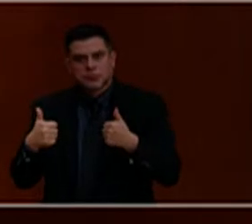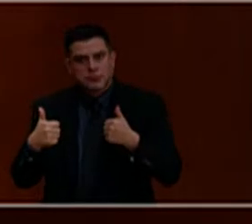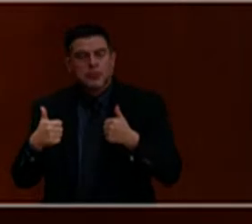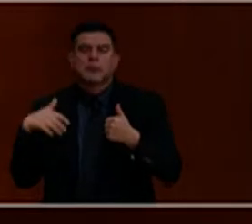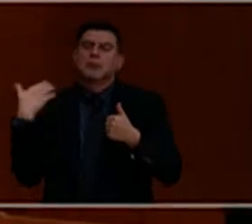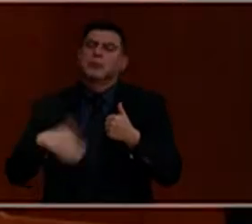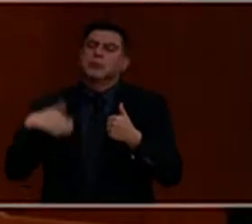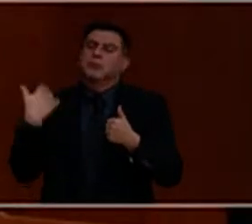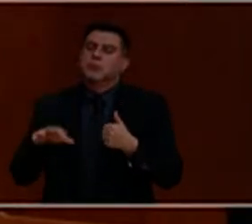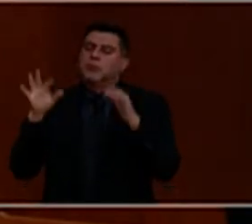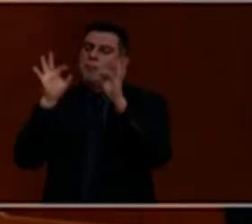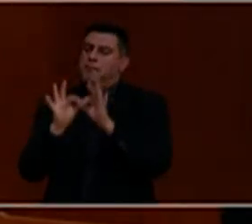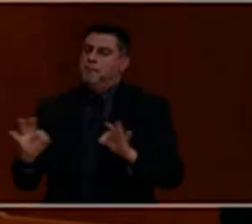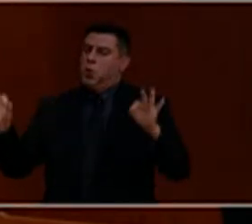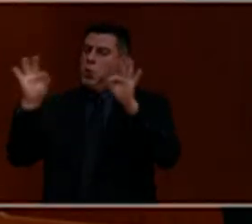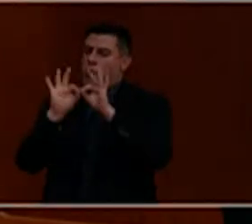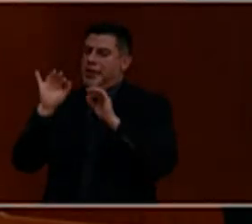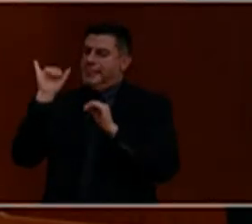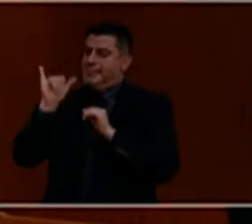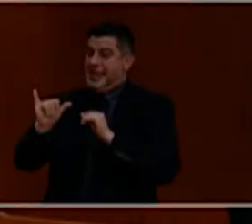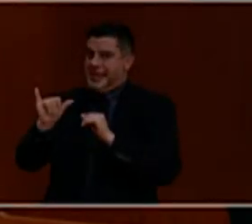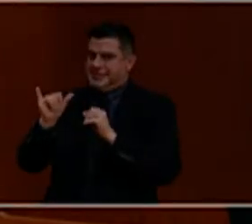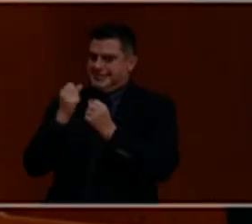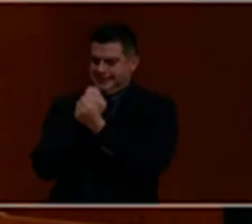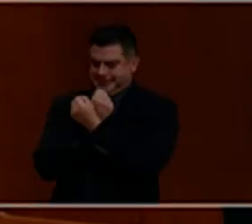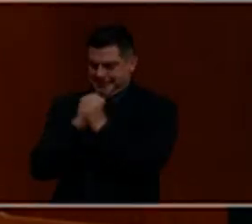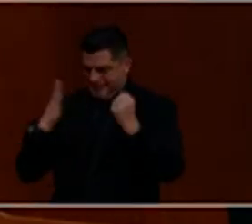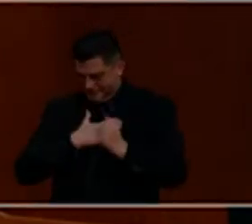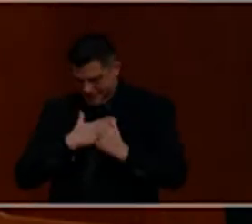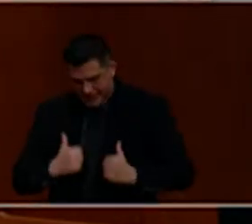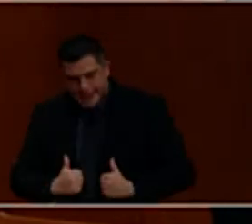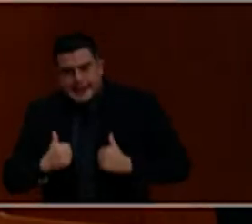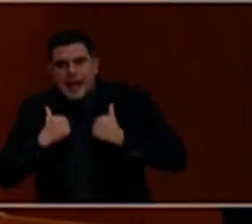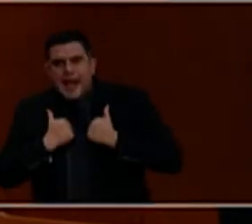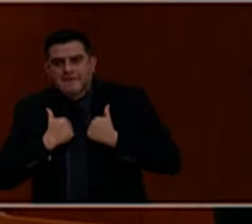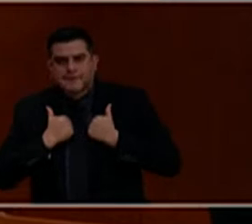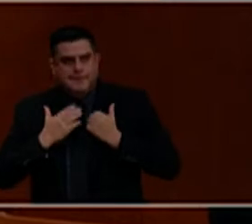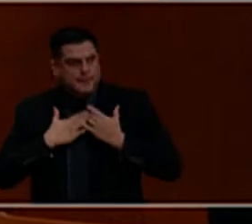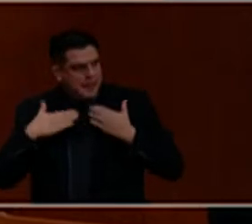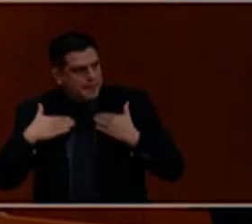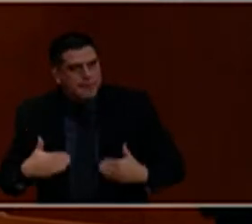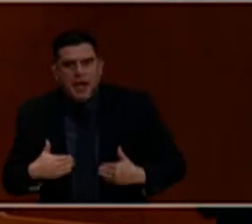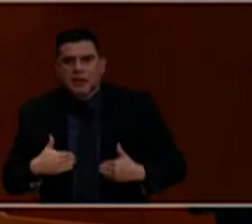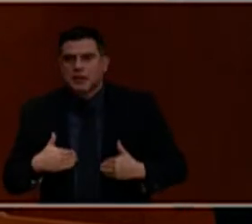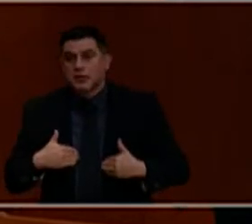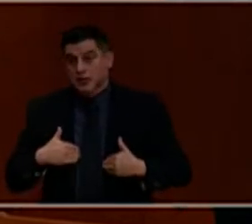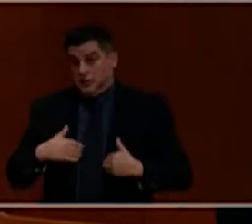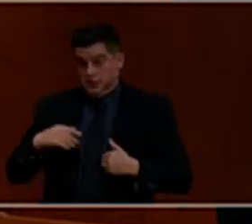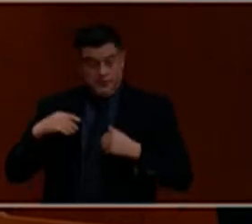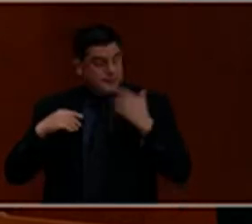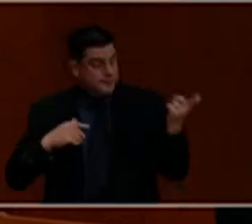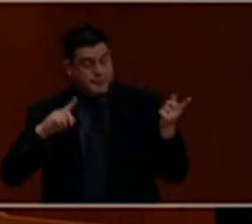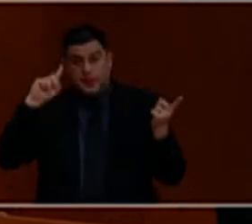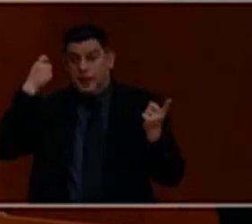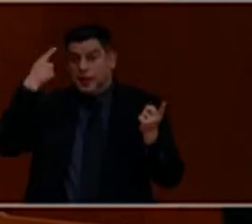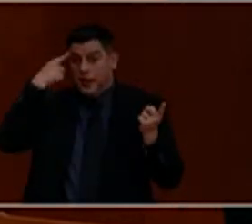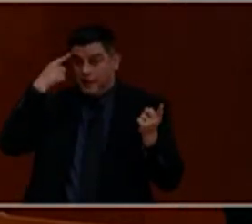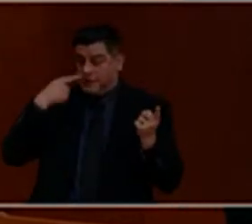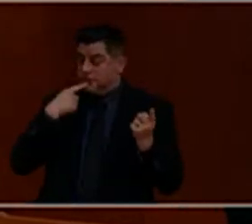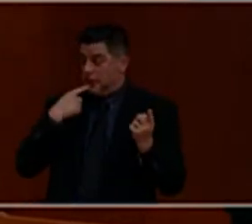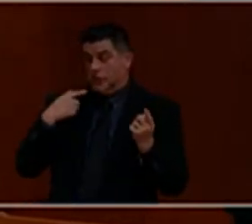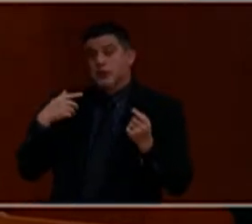Well, thank you so much. Terry, can you talk about, can you just explain kind of